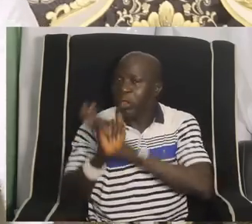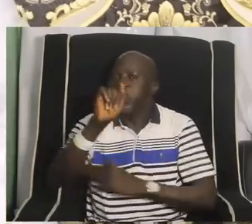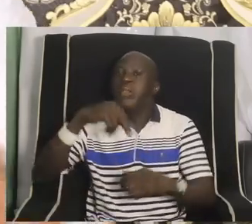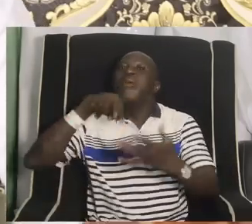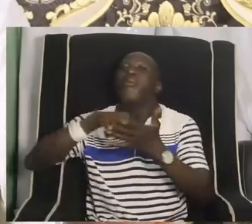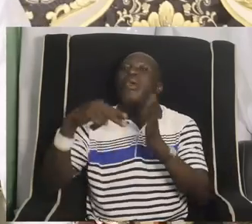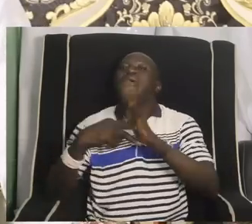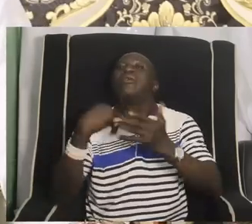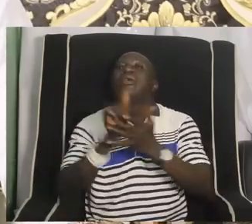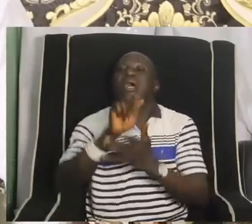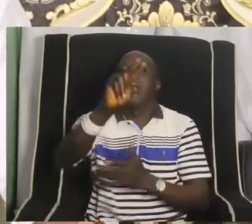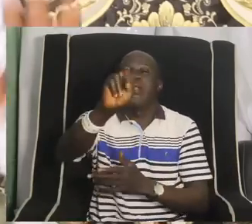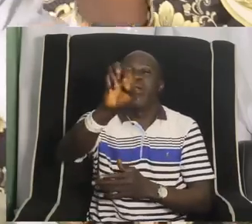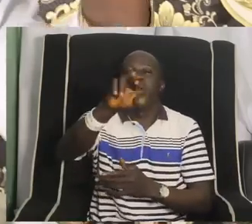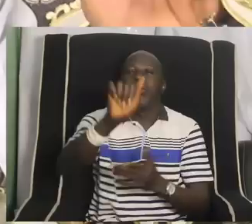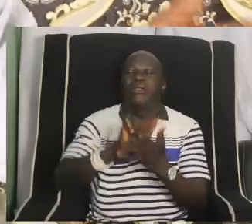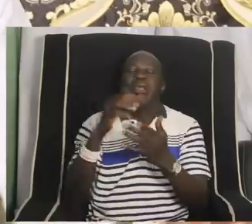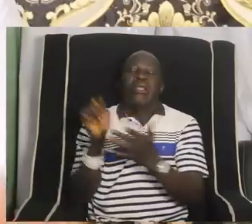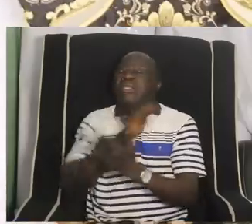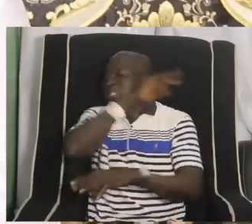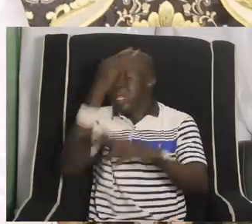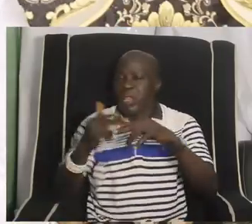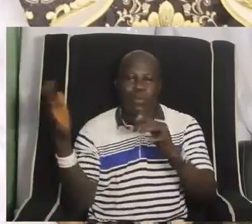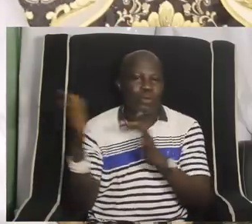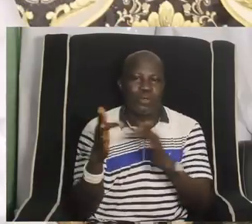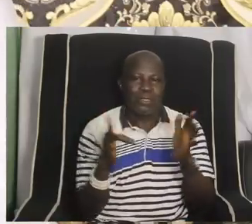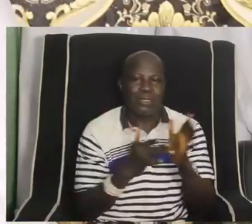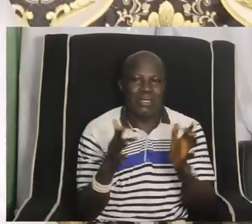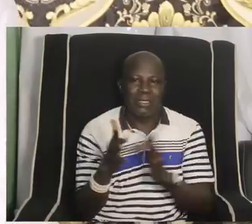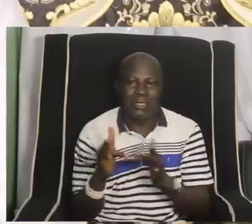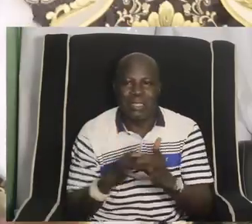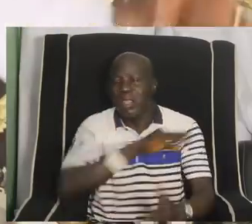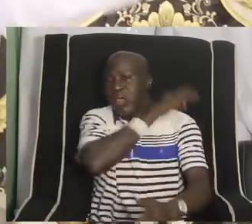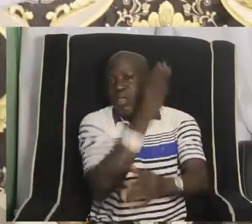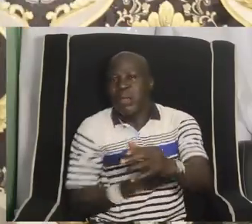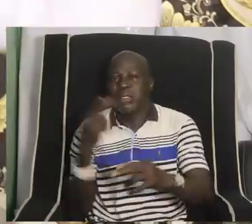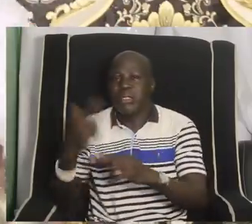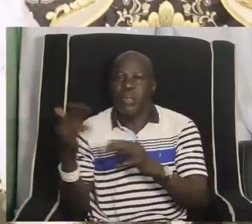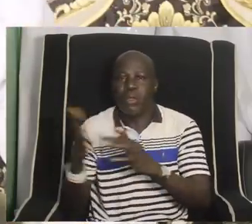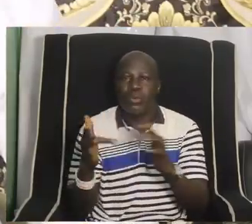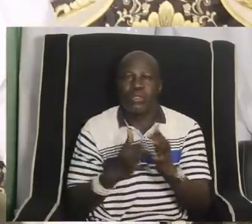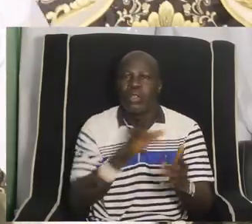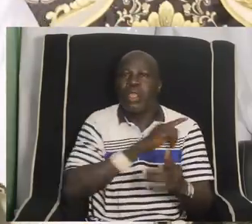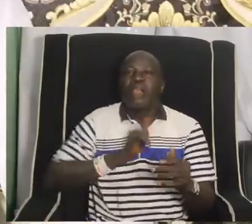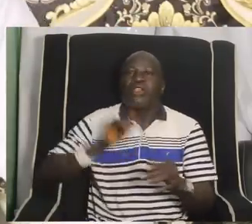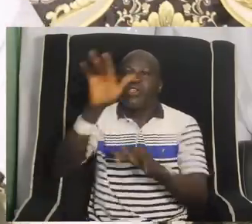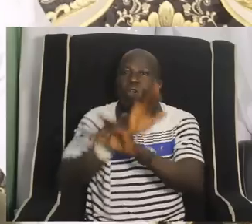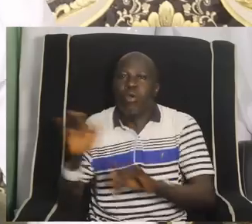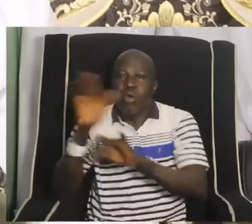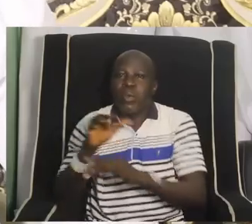mentioned not. I don't know. That's what the Lord spoke. In the name of Jesus. In the mighty name of Jesus. In the name of the